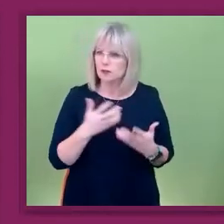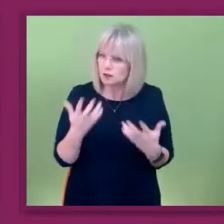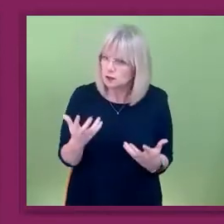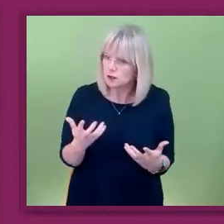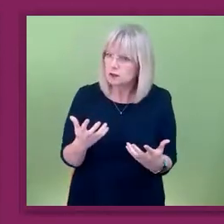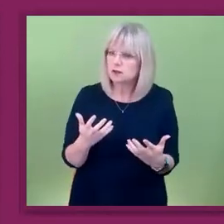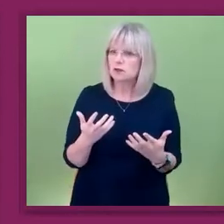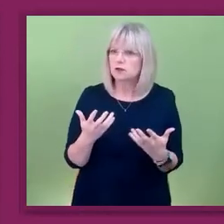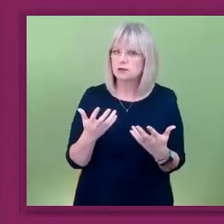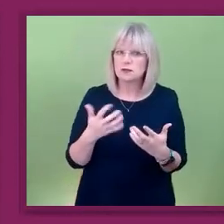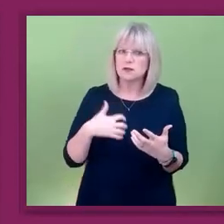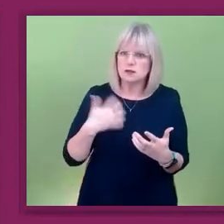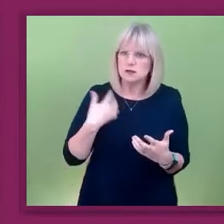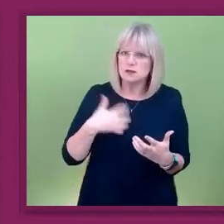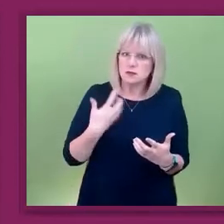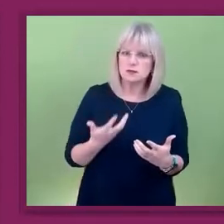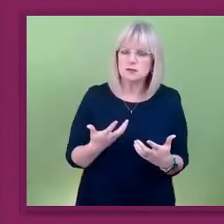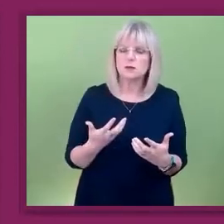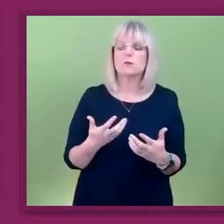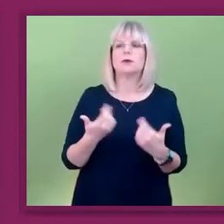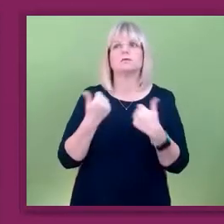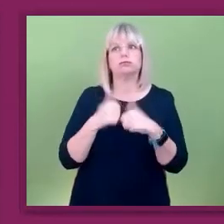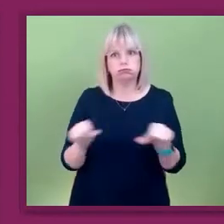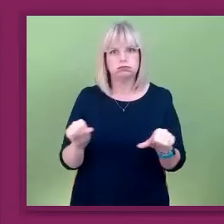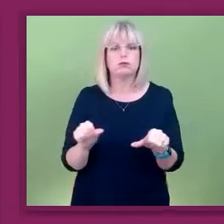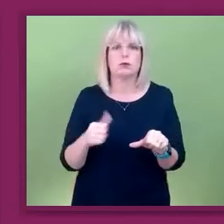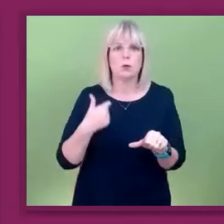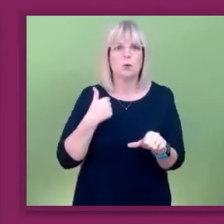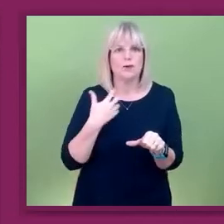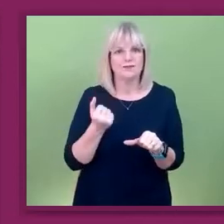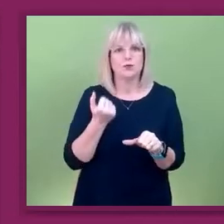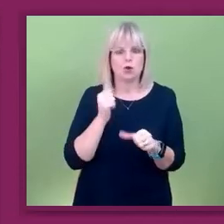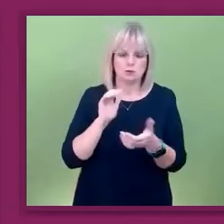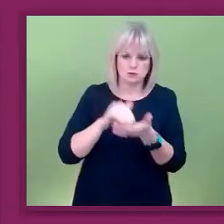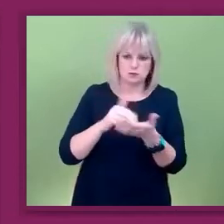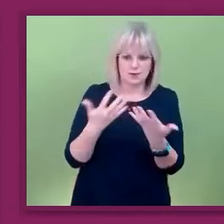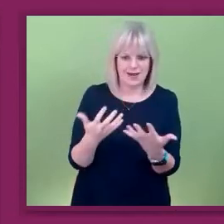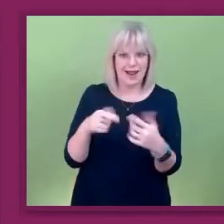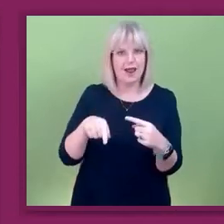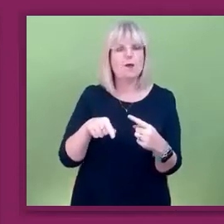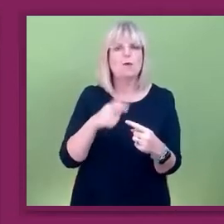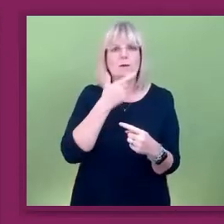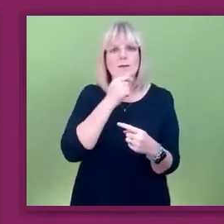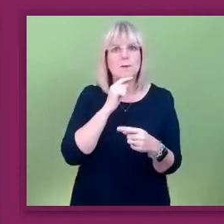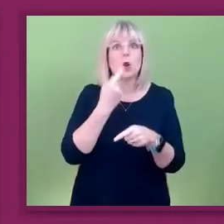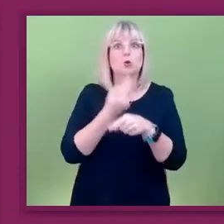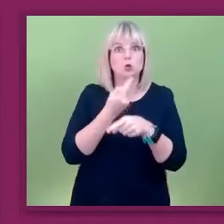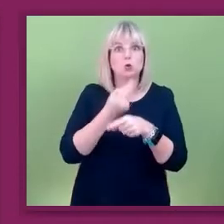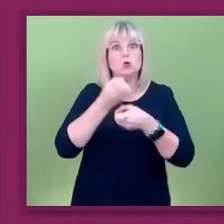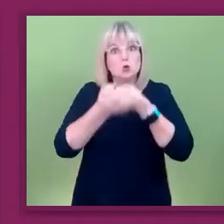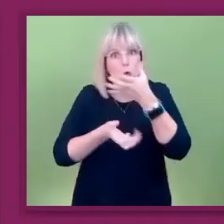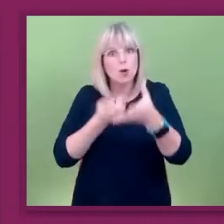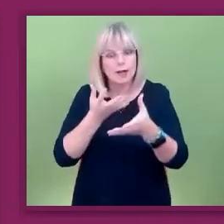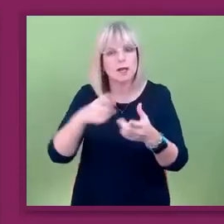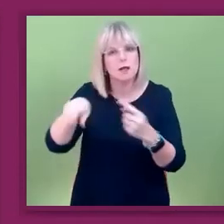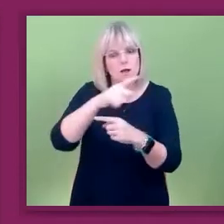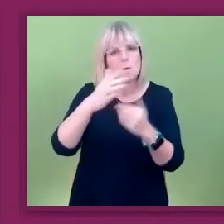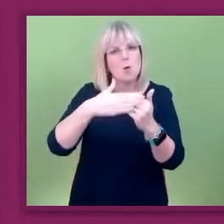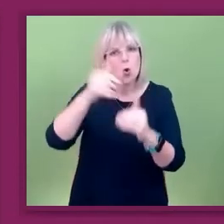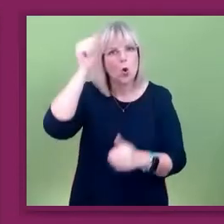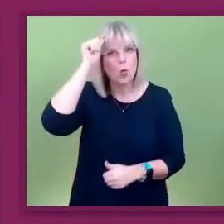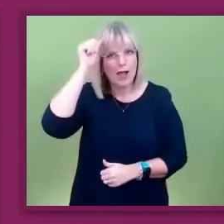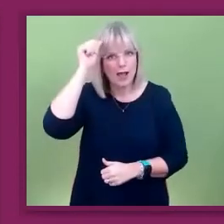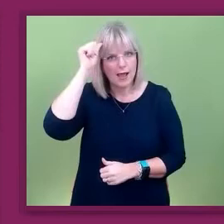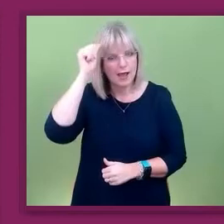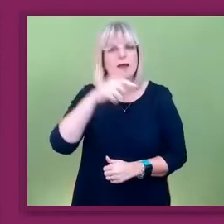But finally, I'm really glad that we've gotten to a place now that people are speaking about it. People are more aware. People are starting to